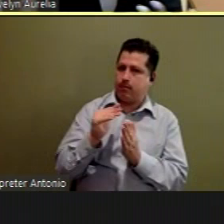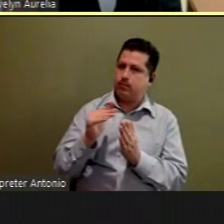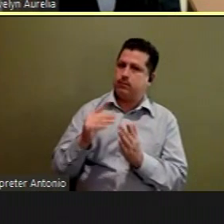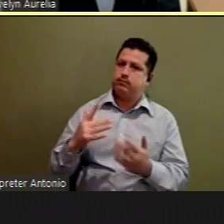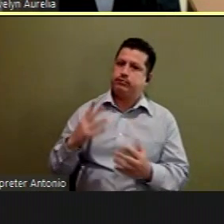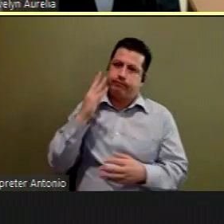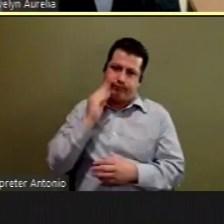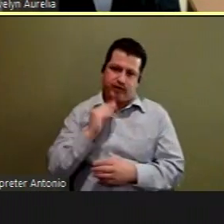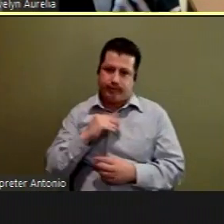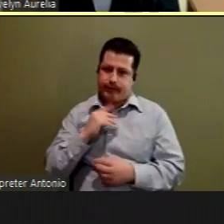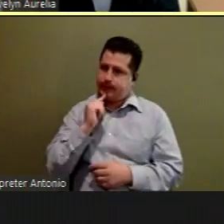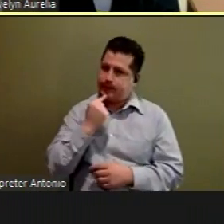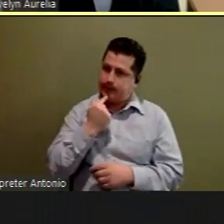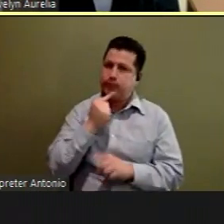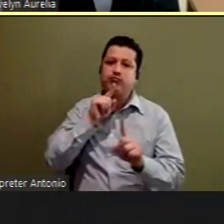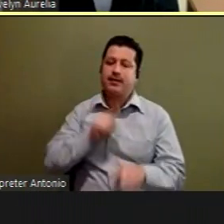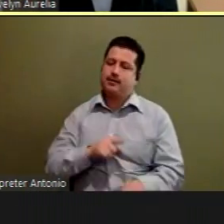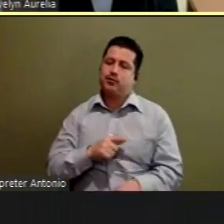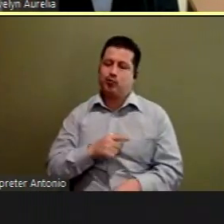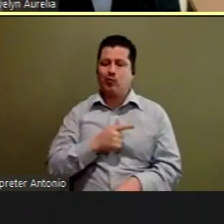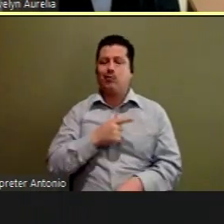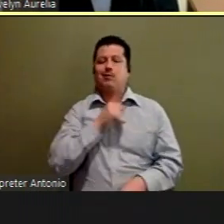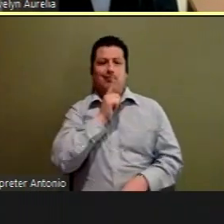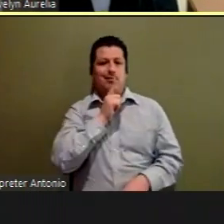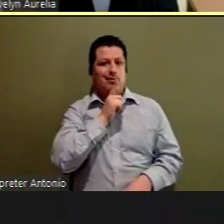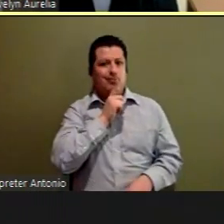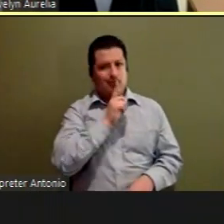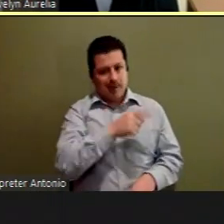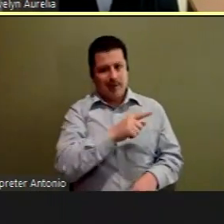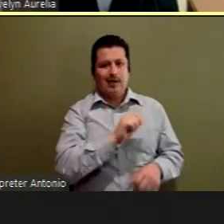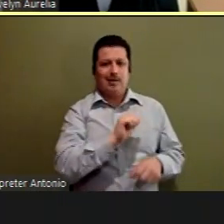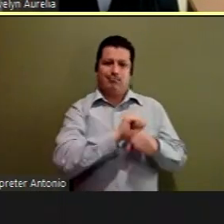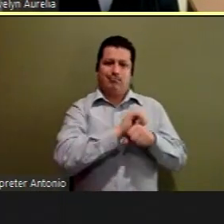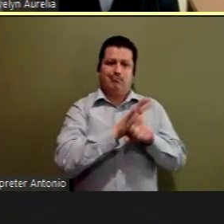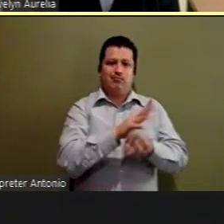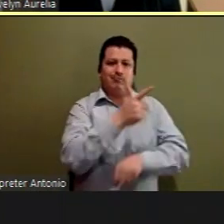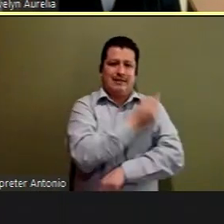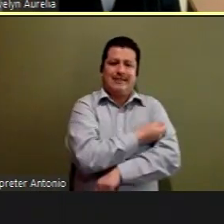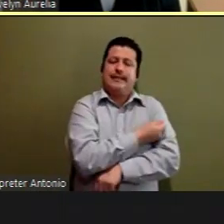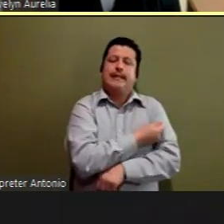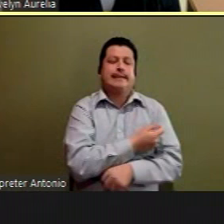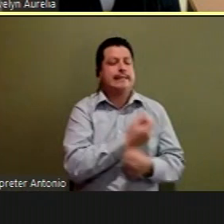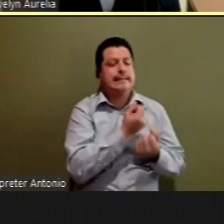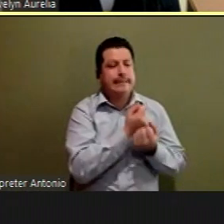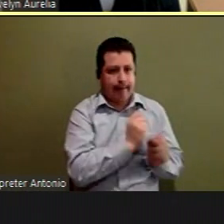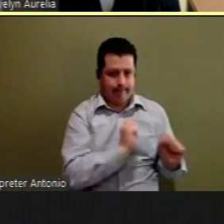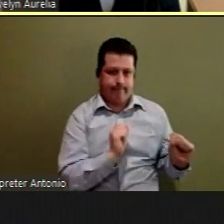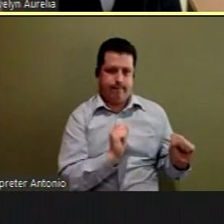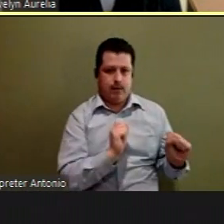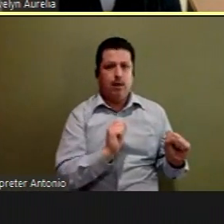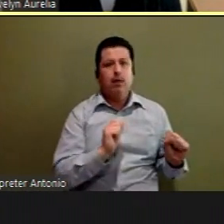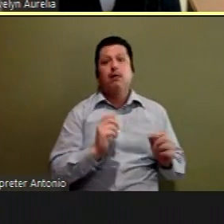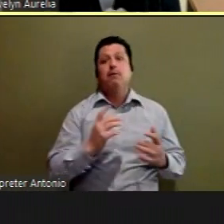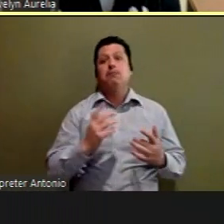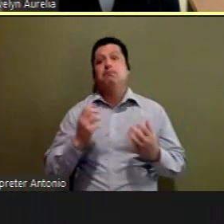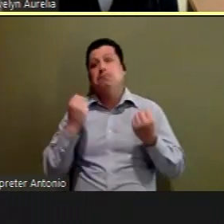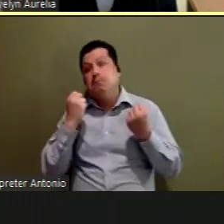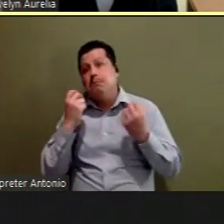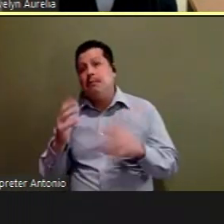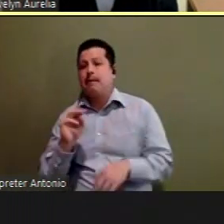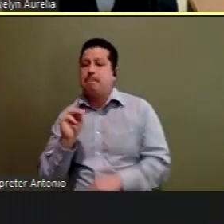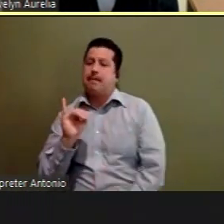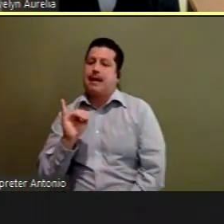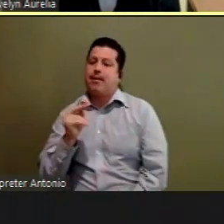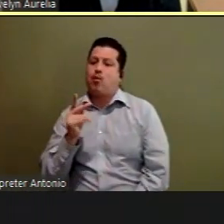for everyone. So there's a lot of healthy mistrust among minority communities of the healthcare system. And we have